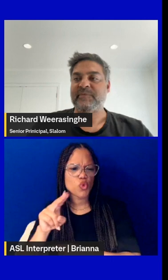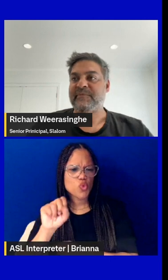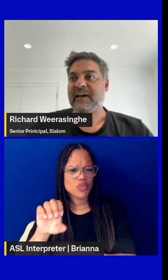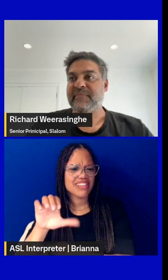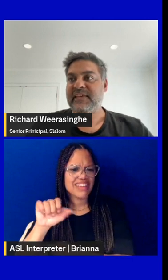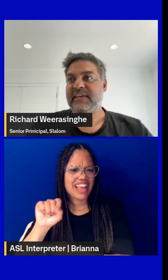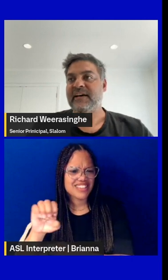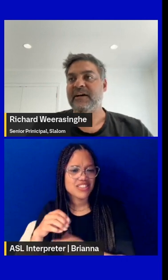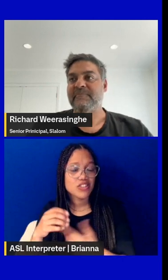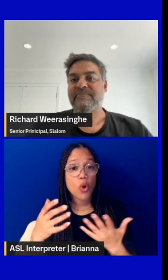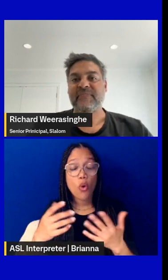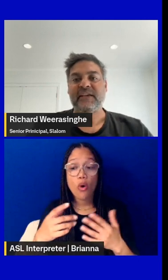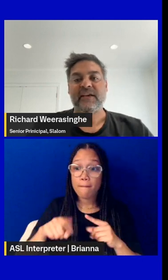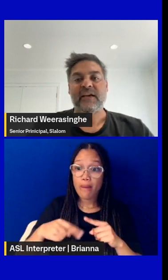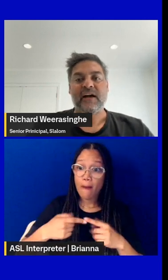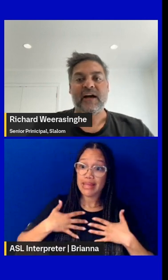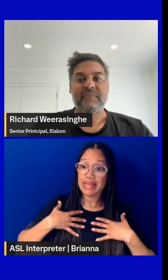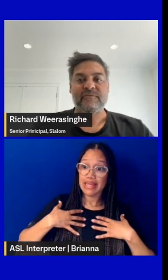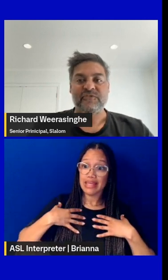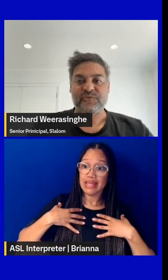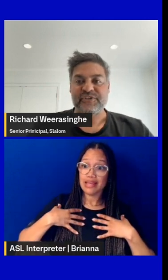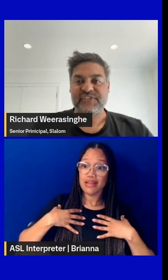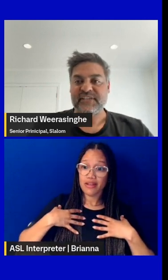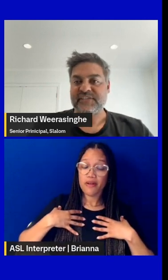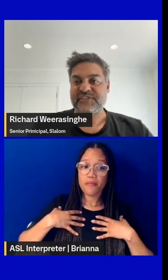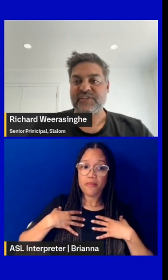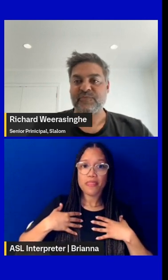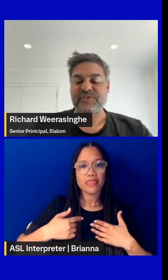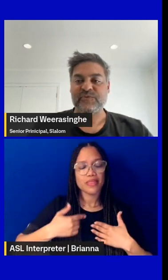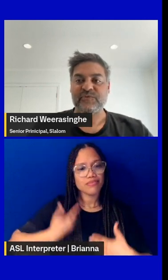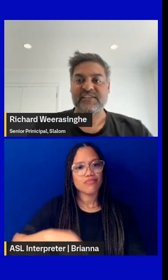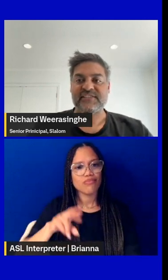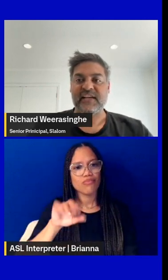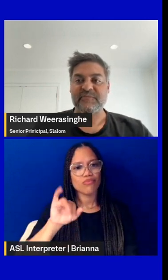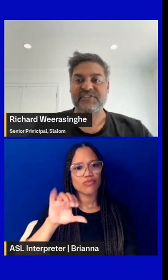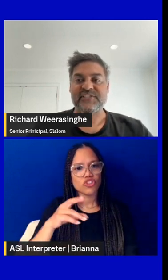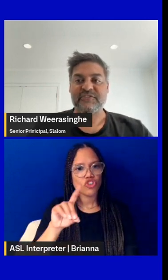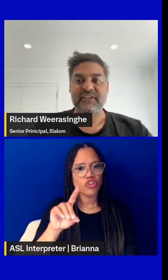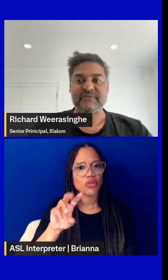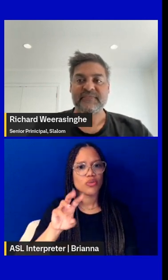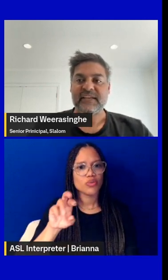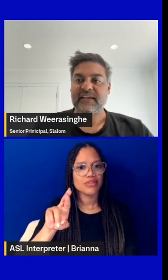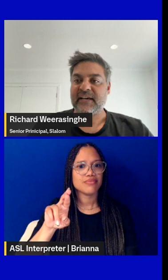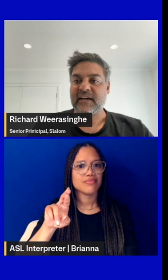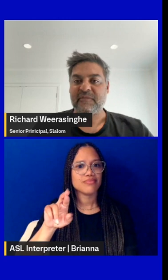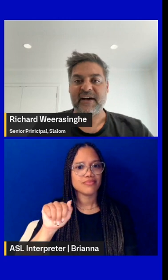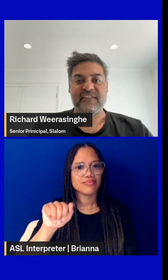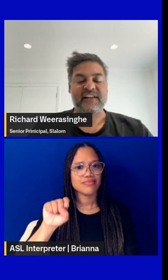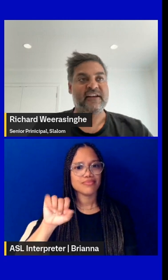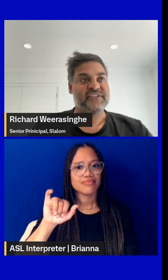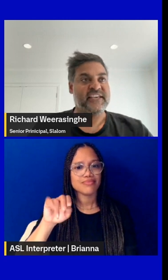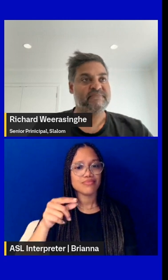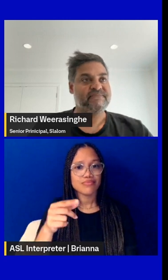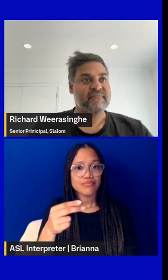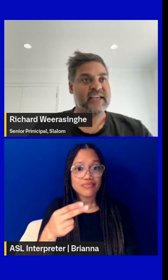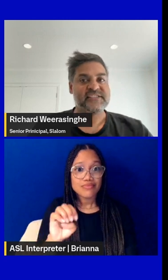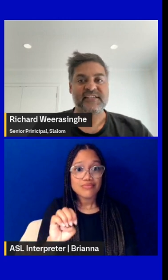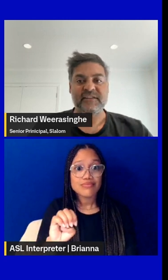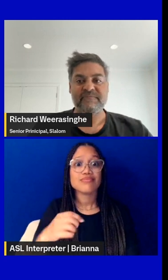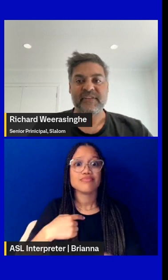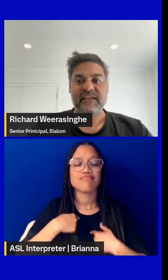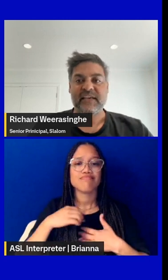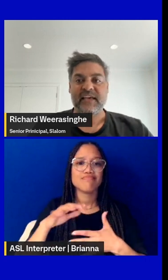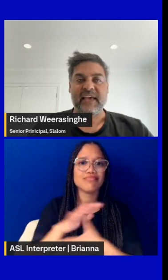So a little bit about me. I'm Richard Weerasinghe, a senior principal at Slalom Consulting. I'm part of the cloud team